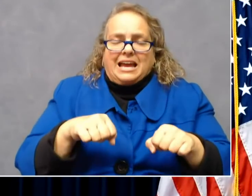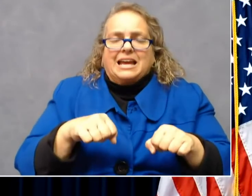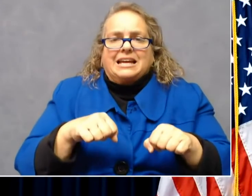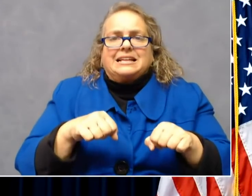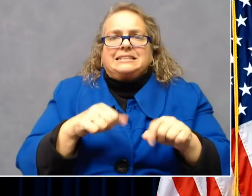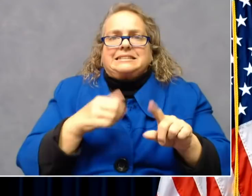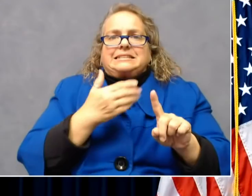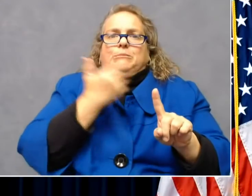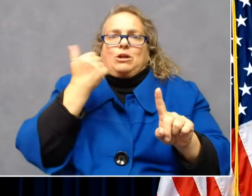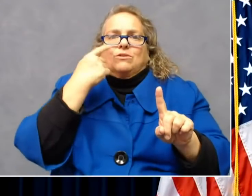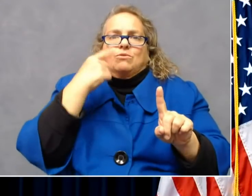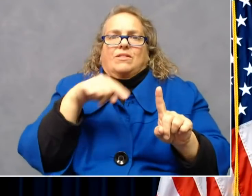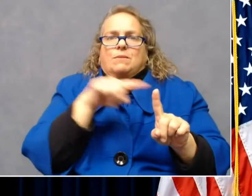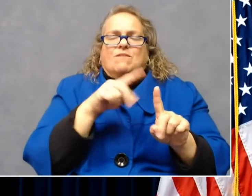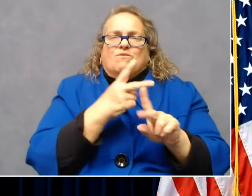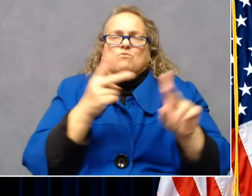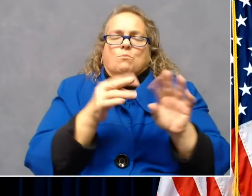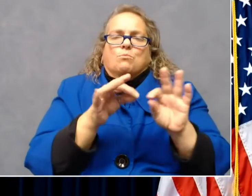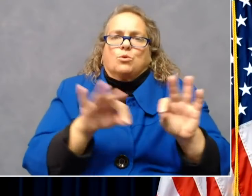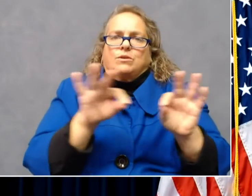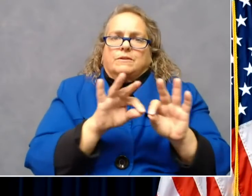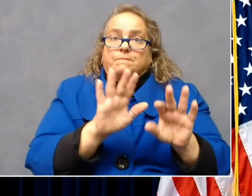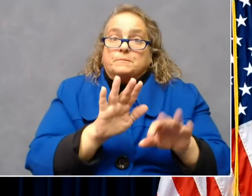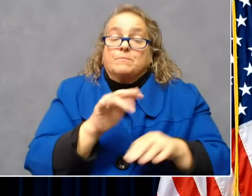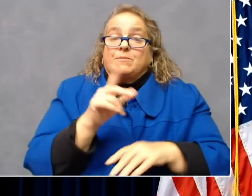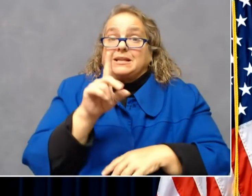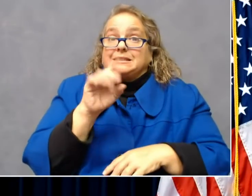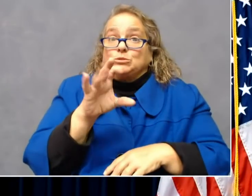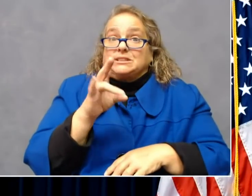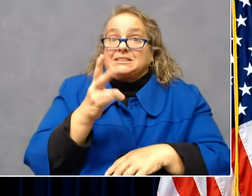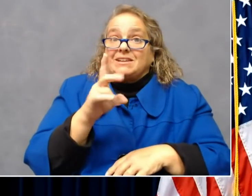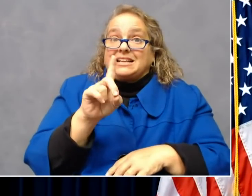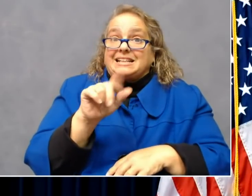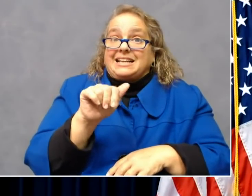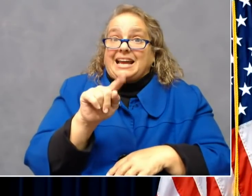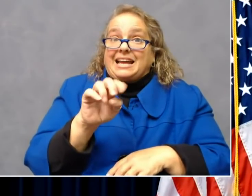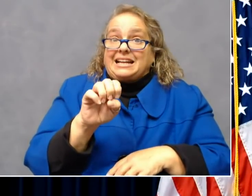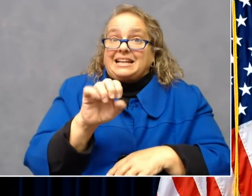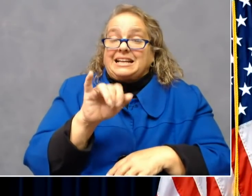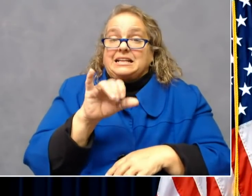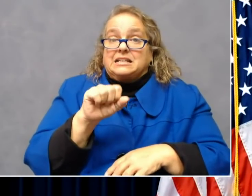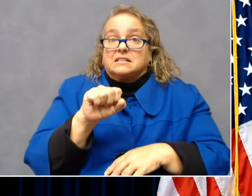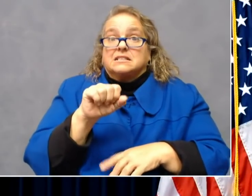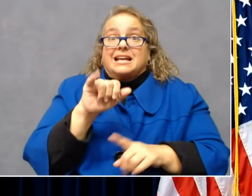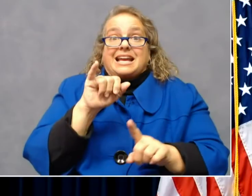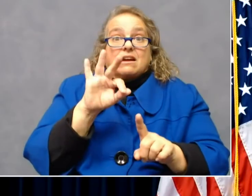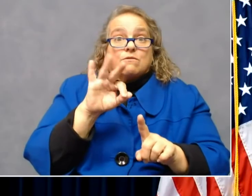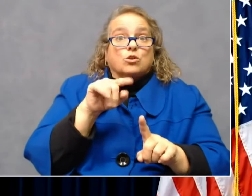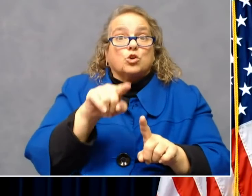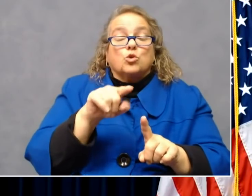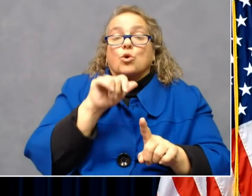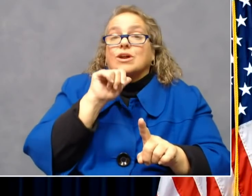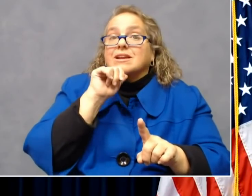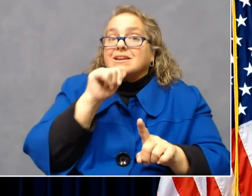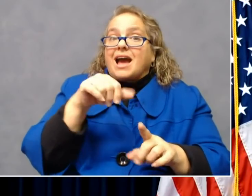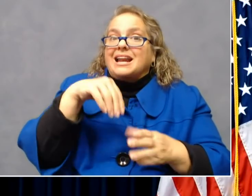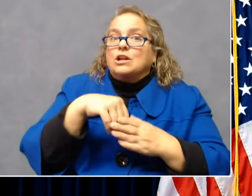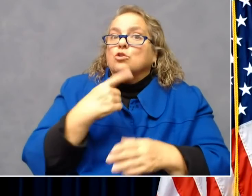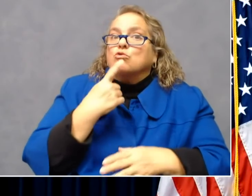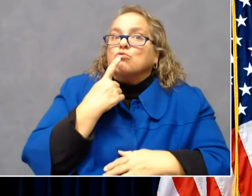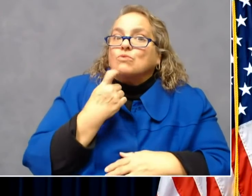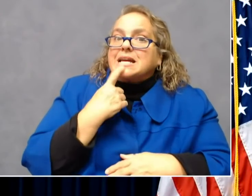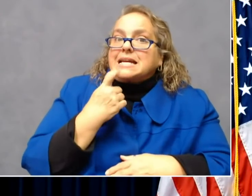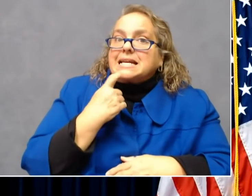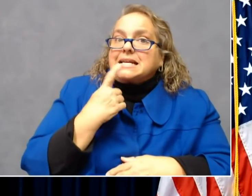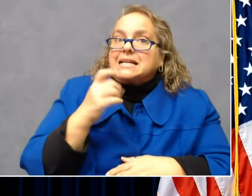so important. Now, that December 7th date is based on if you are not in a red county. Our hope is